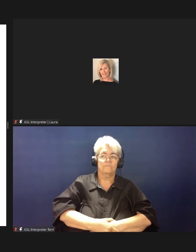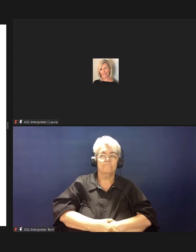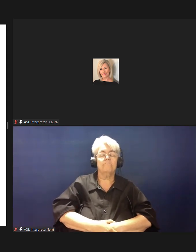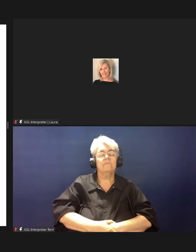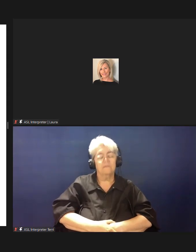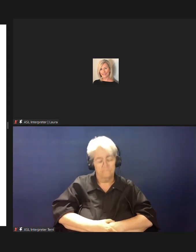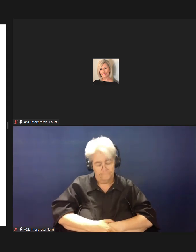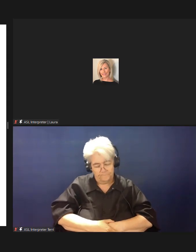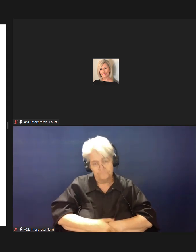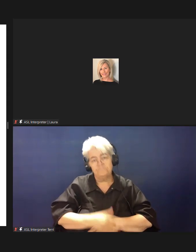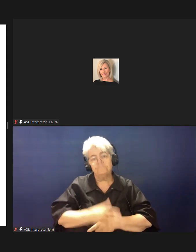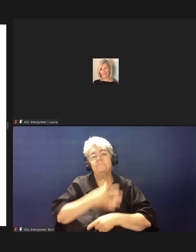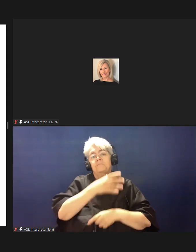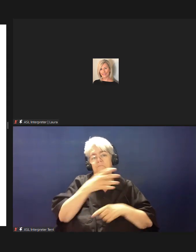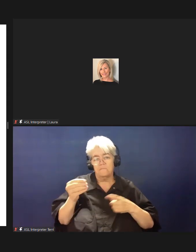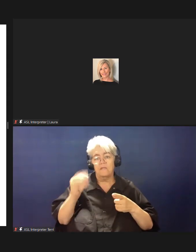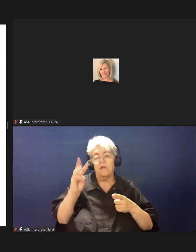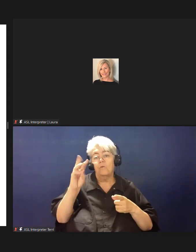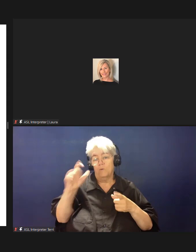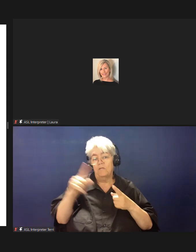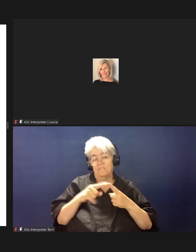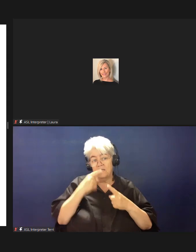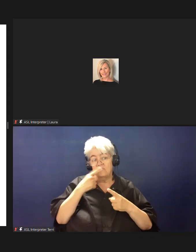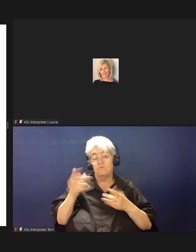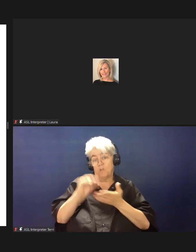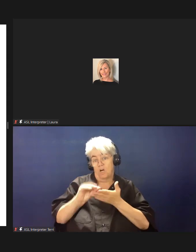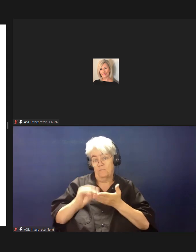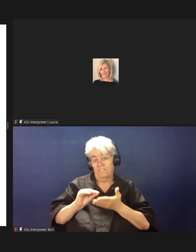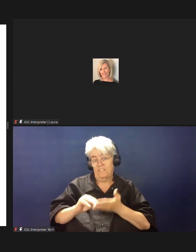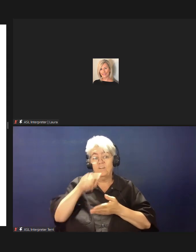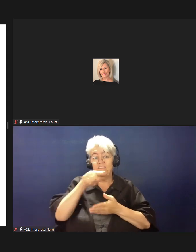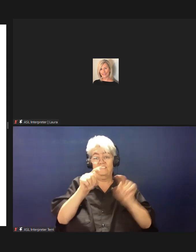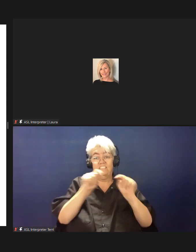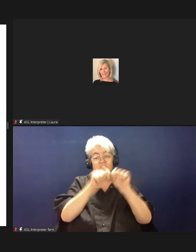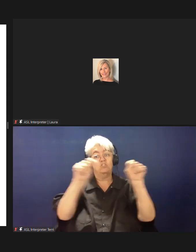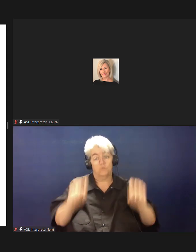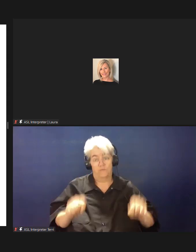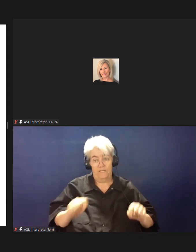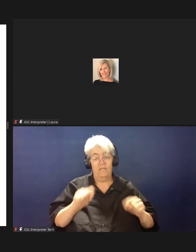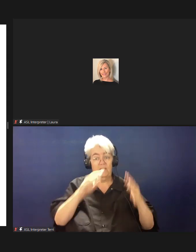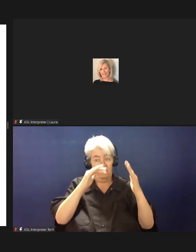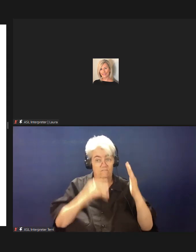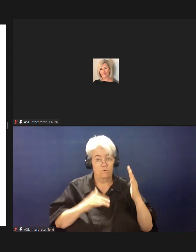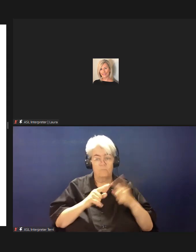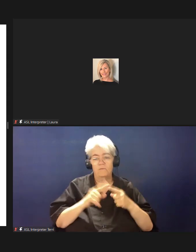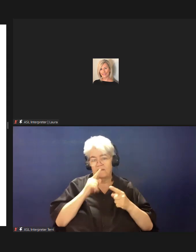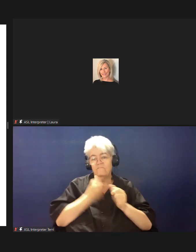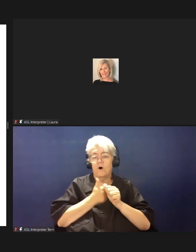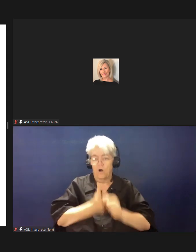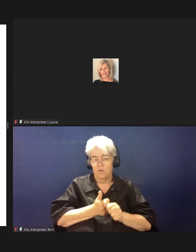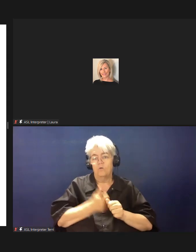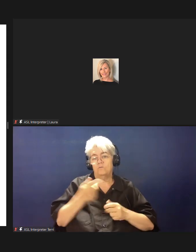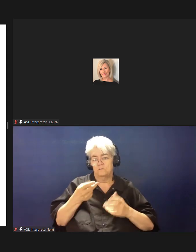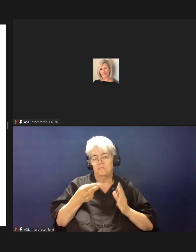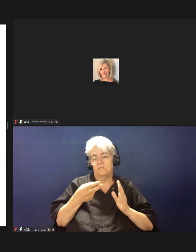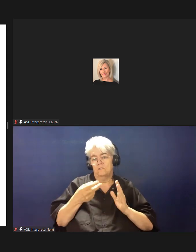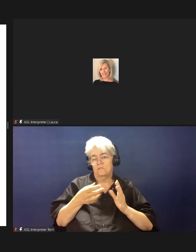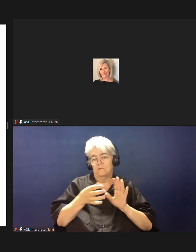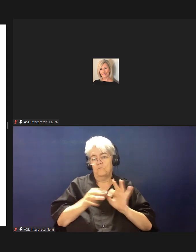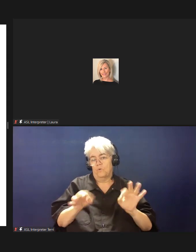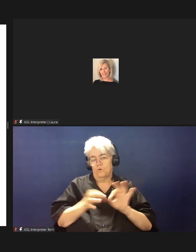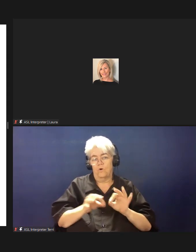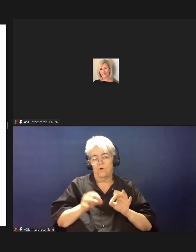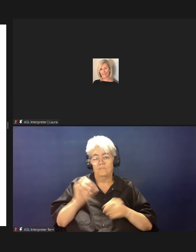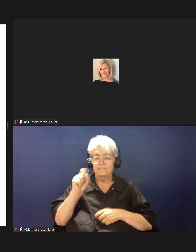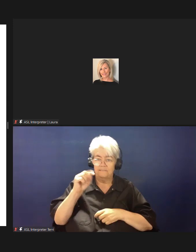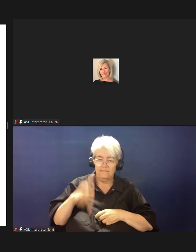Yeah, and in terms of documentation, this is our screening form, which follows the protocol step